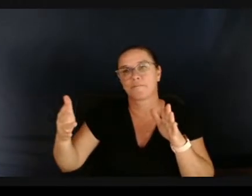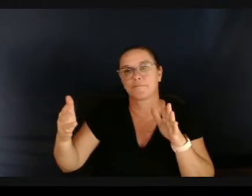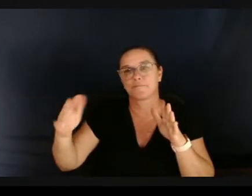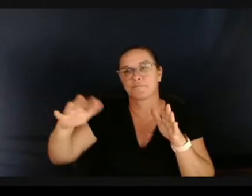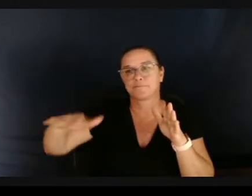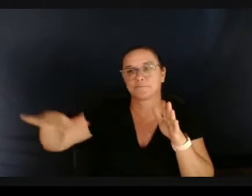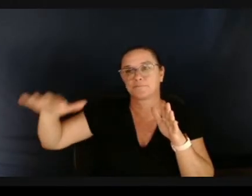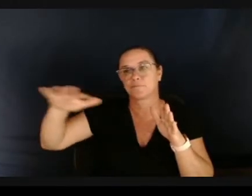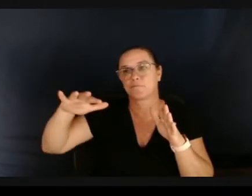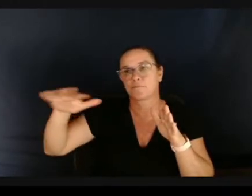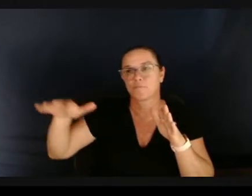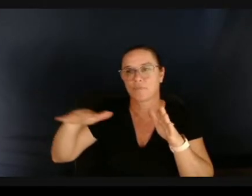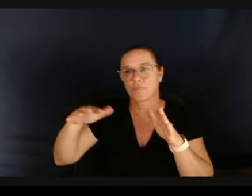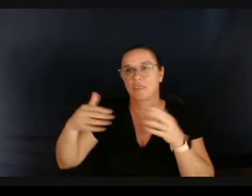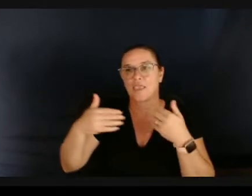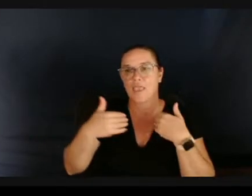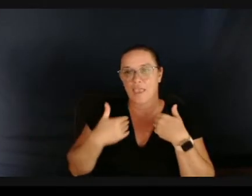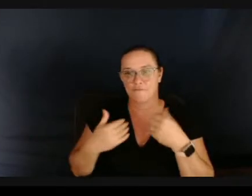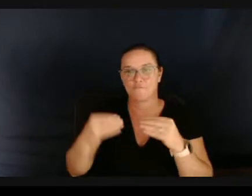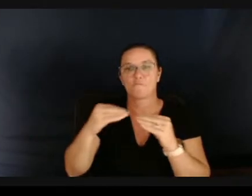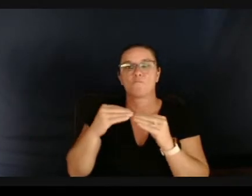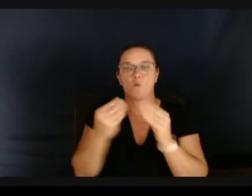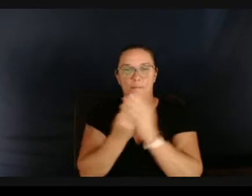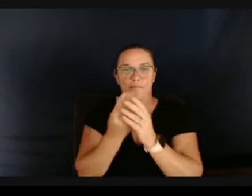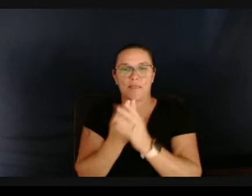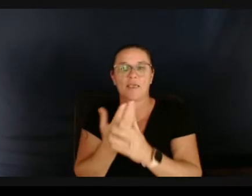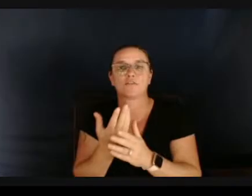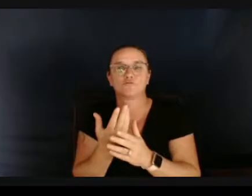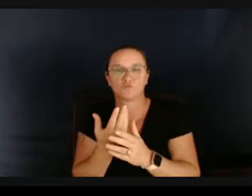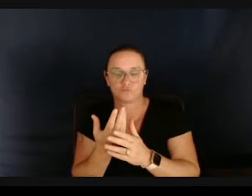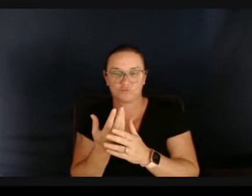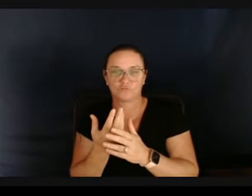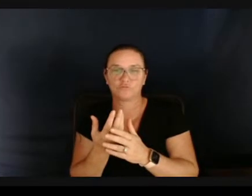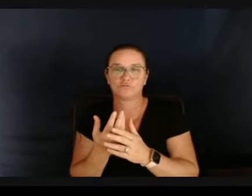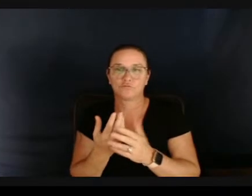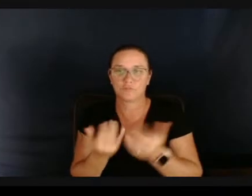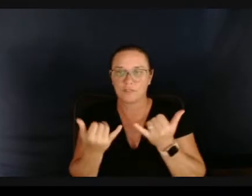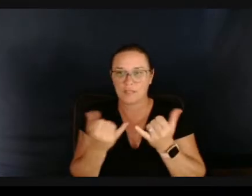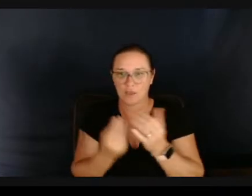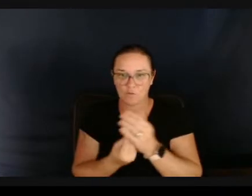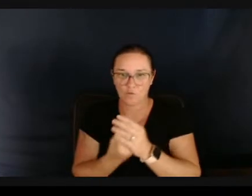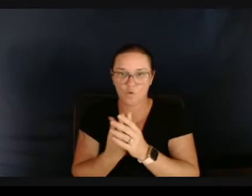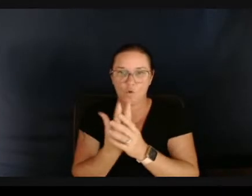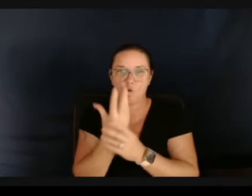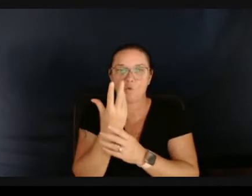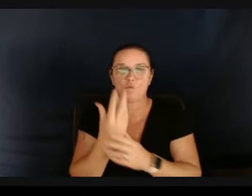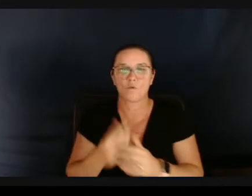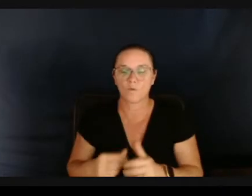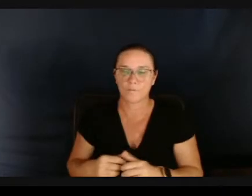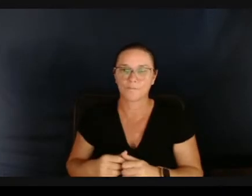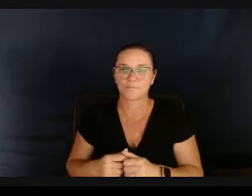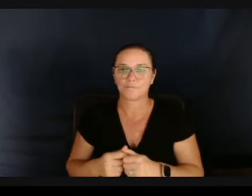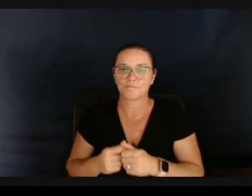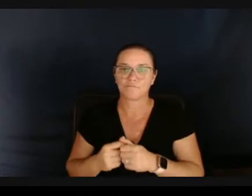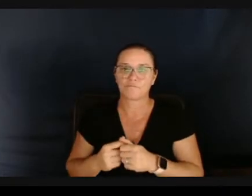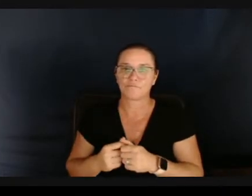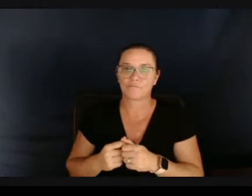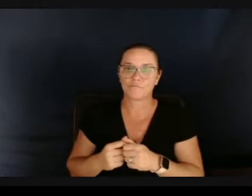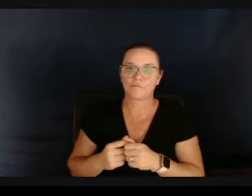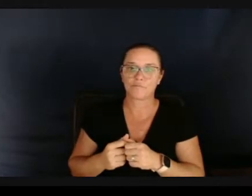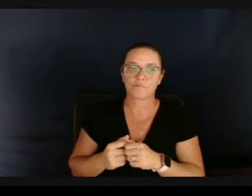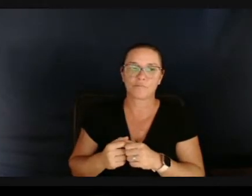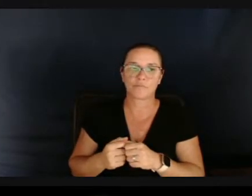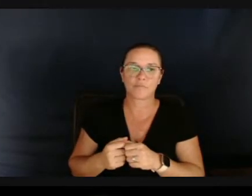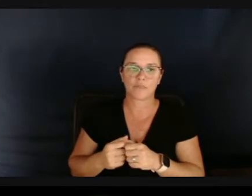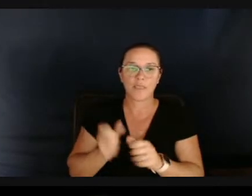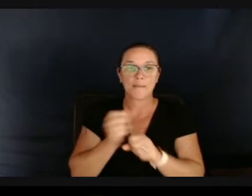downwind, there's actually quite a bit of revegetation and recovery occurring in a forest following this eruption. Right? It makes sense that the native